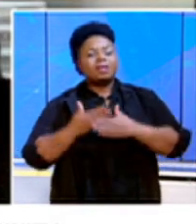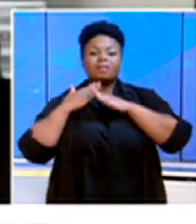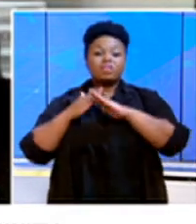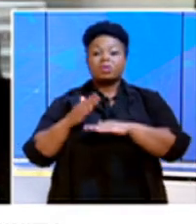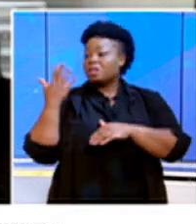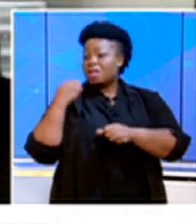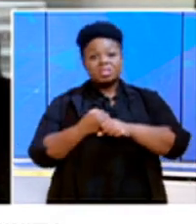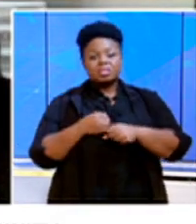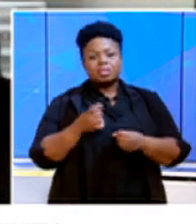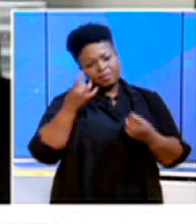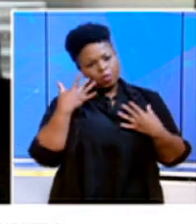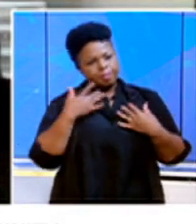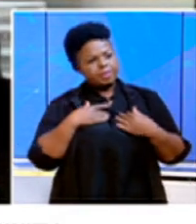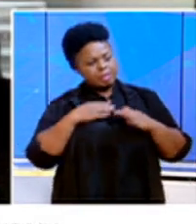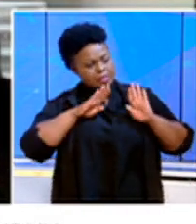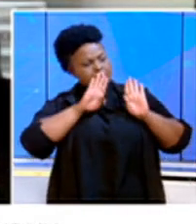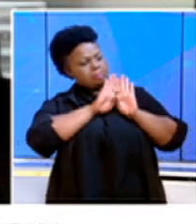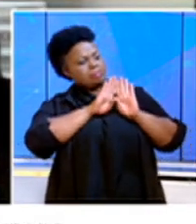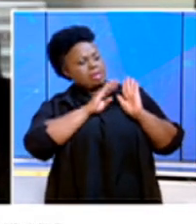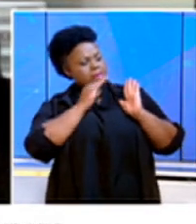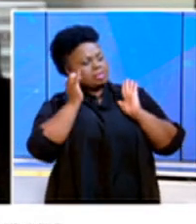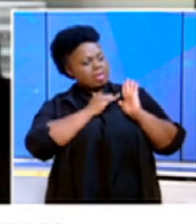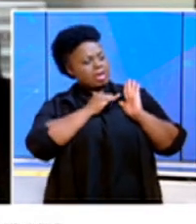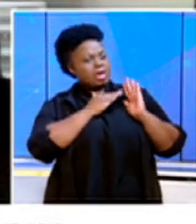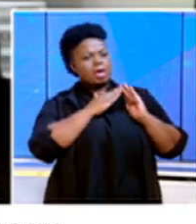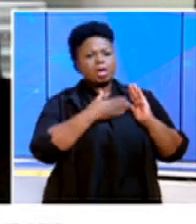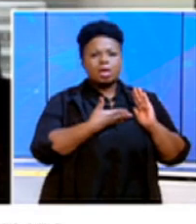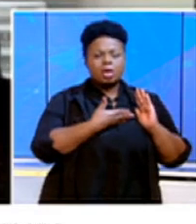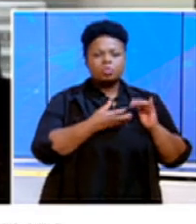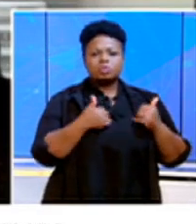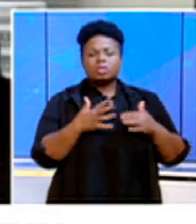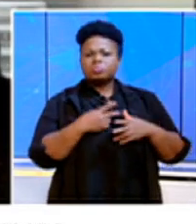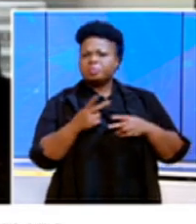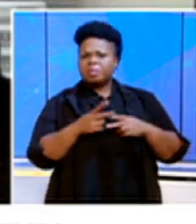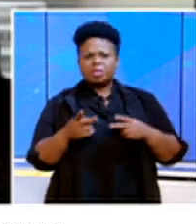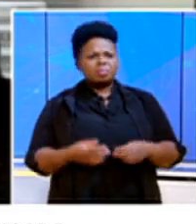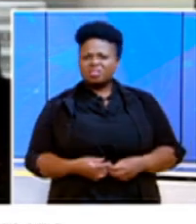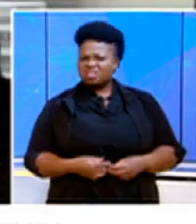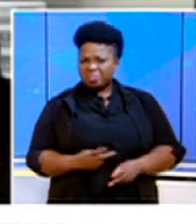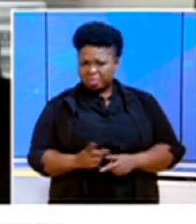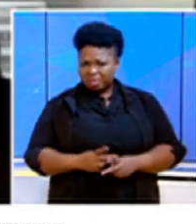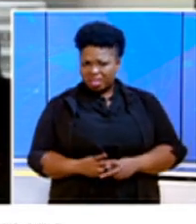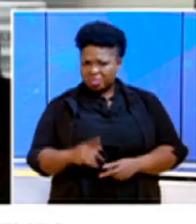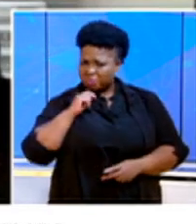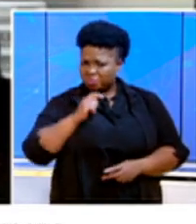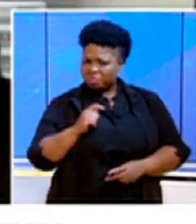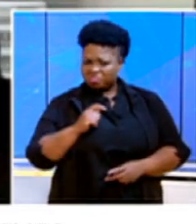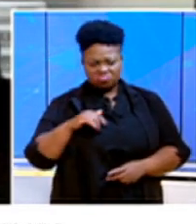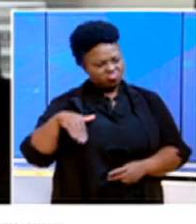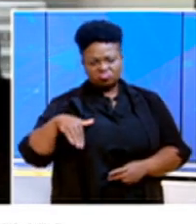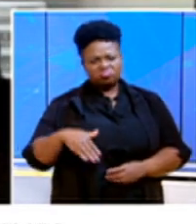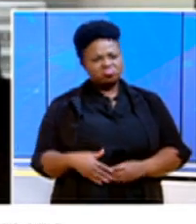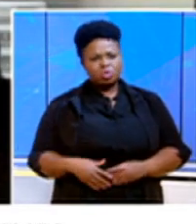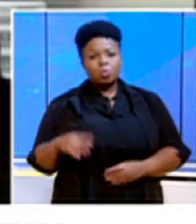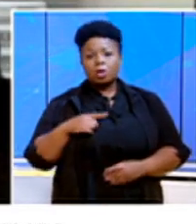year we were told to stay home so we could start preparing. I'm not sure that we did enough, because here we are a year